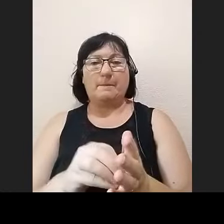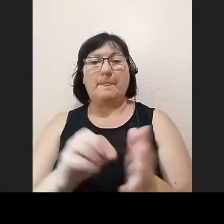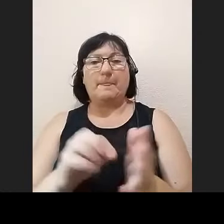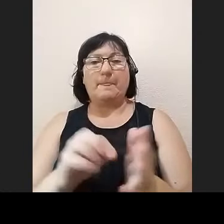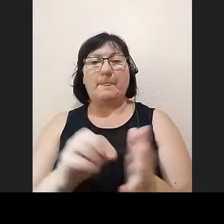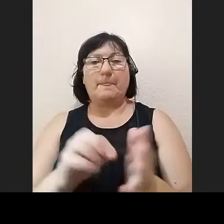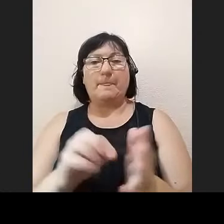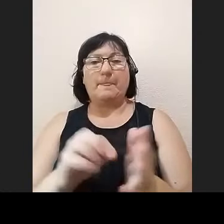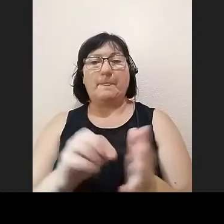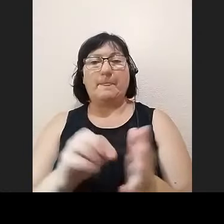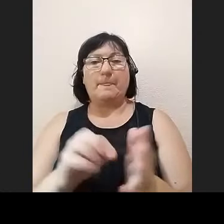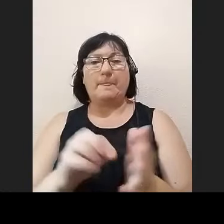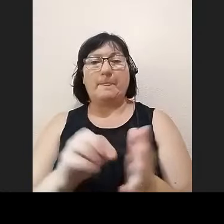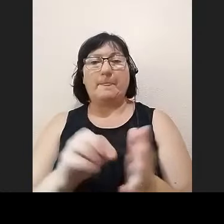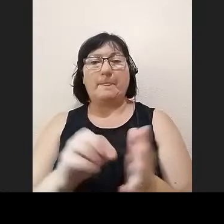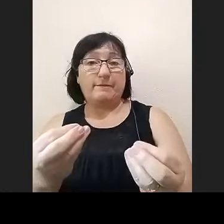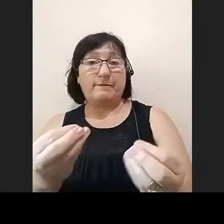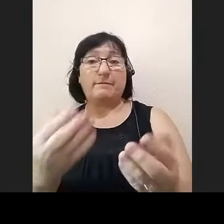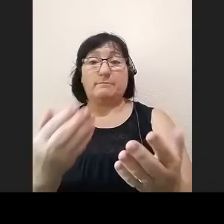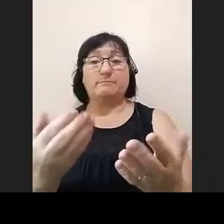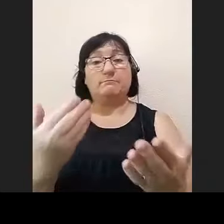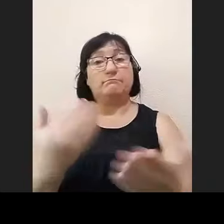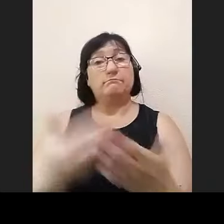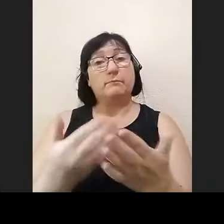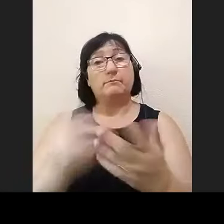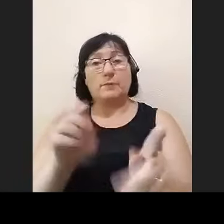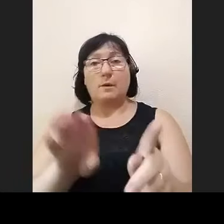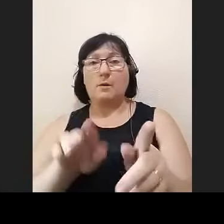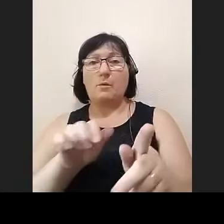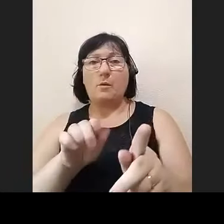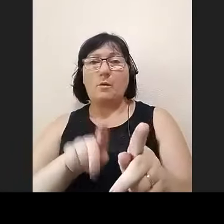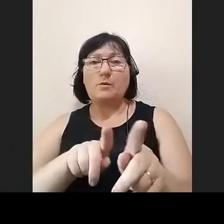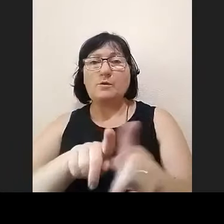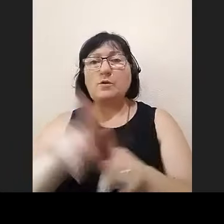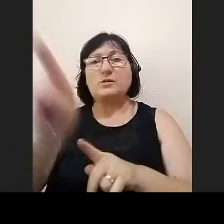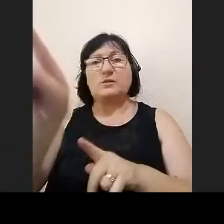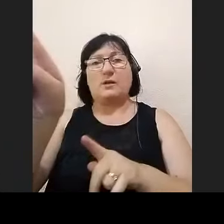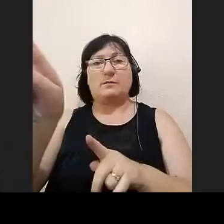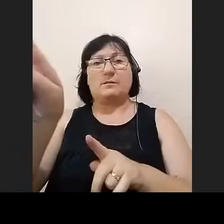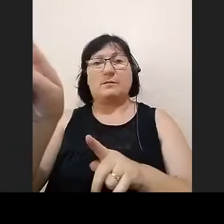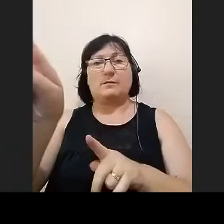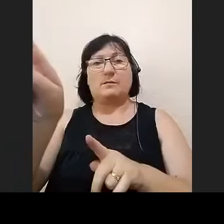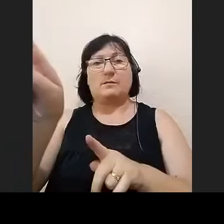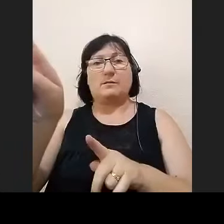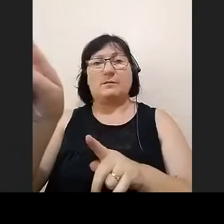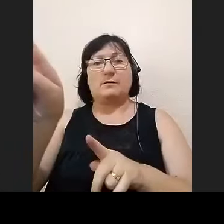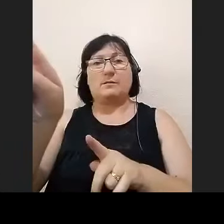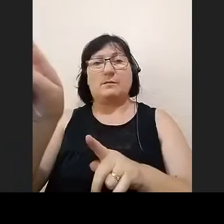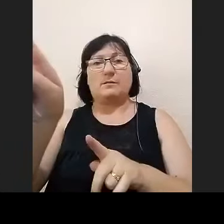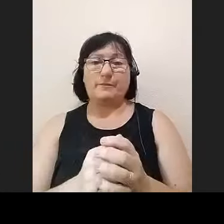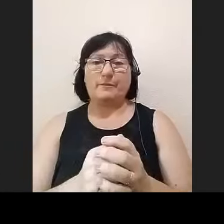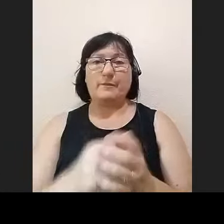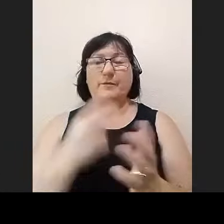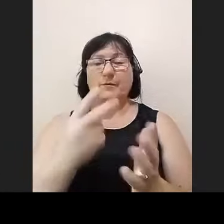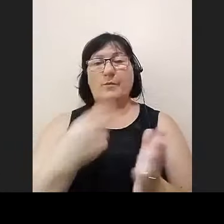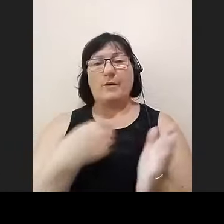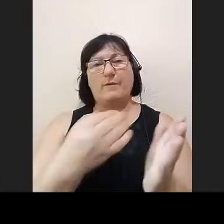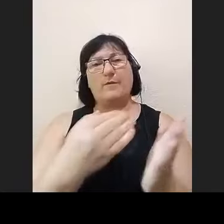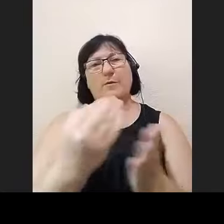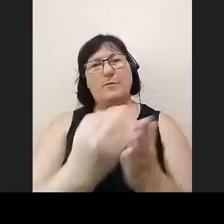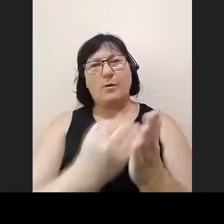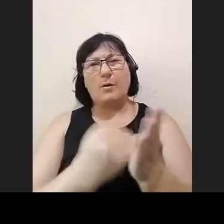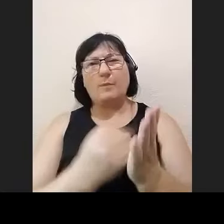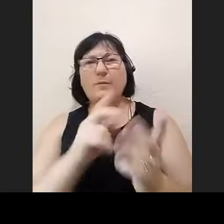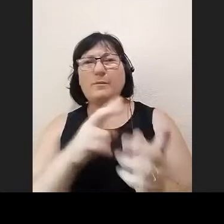an AEO program. Later on today's program, the AEO team will highlight what SARS is doing to develop an